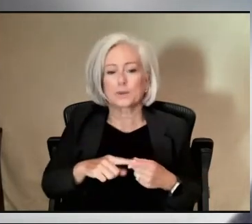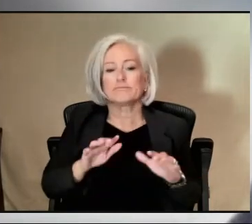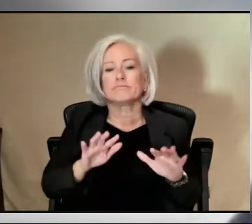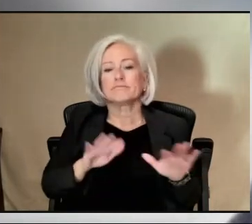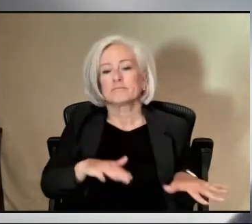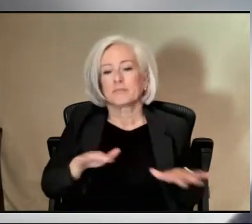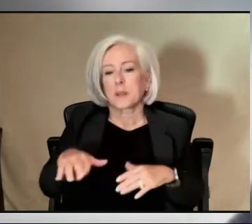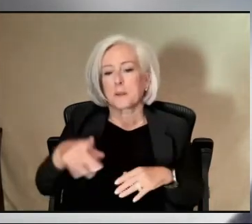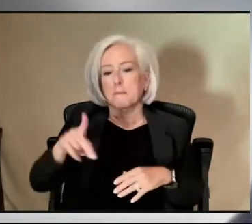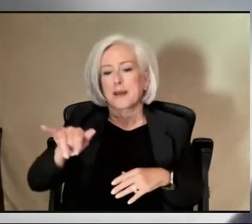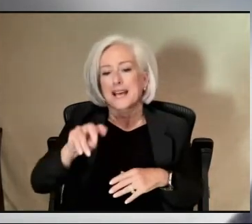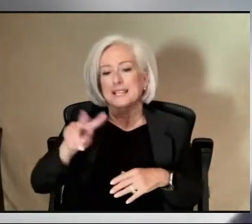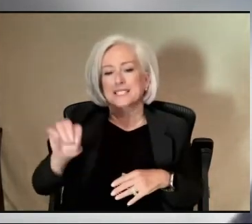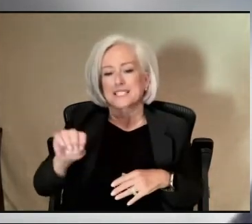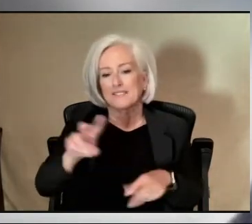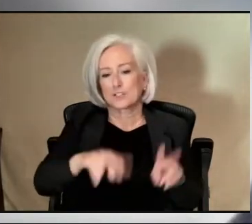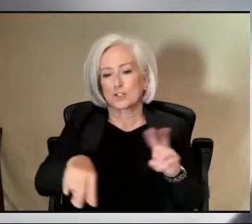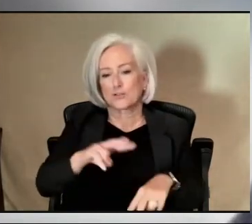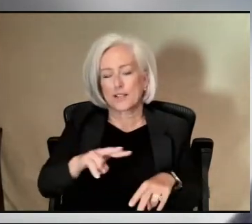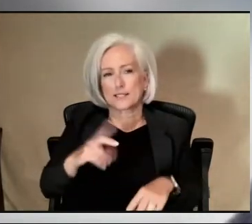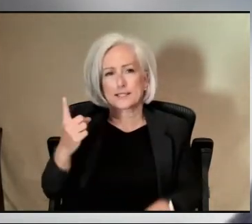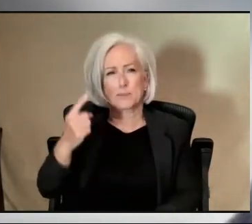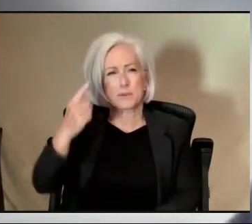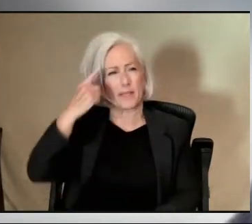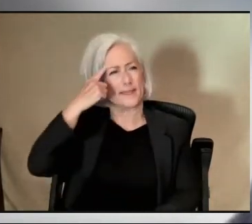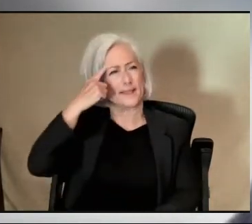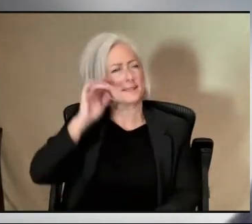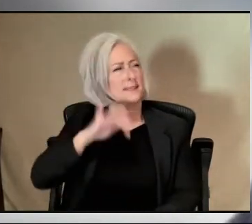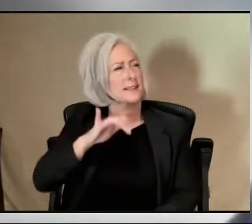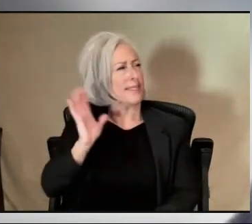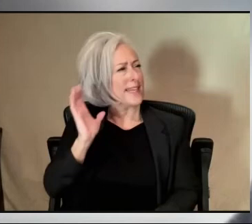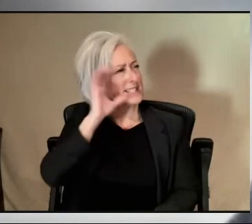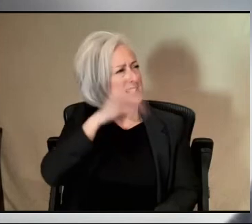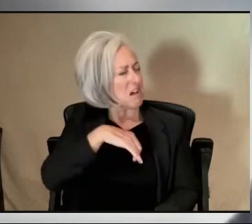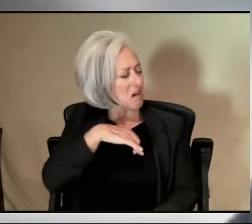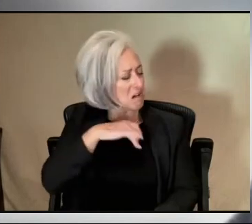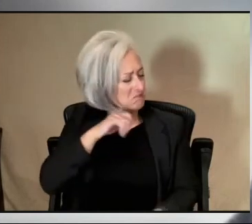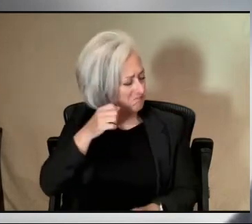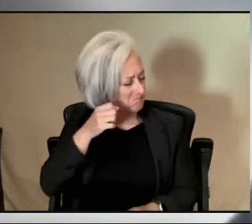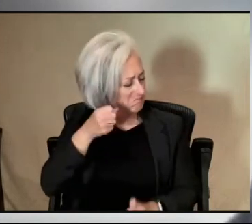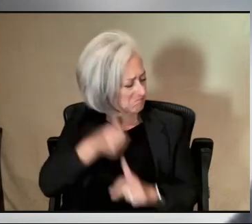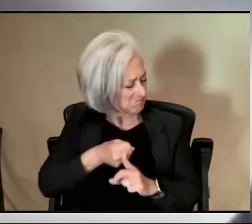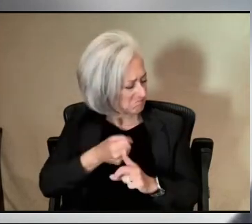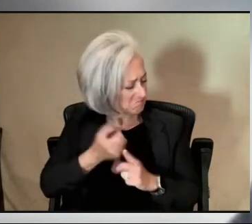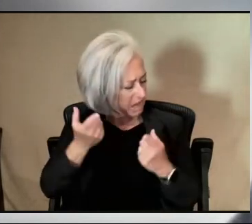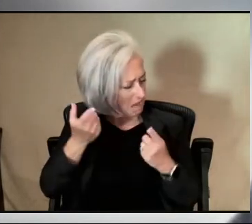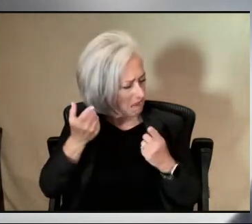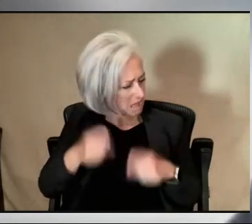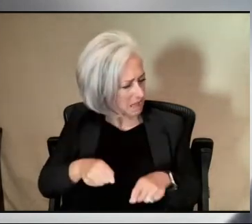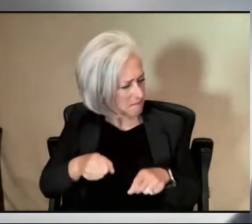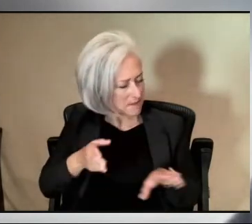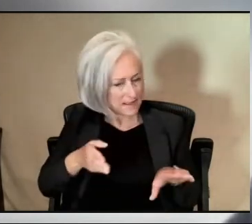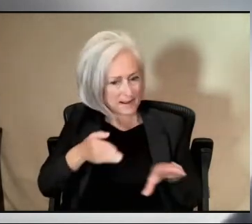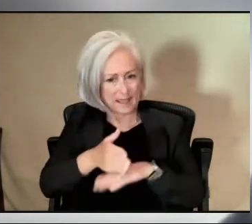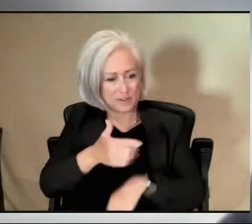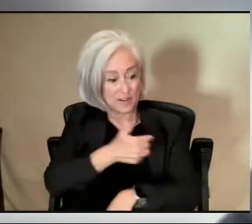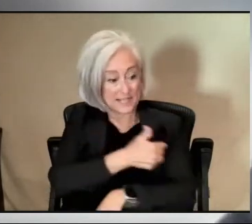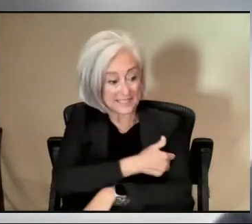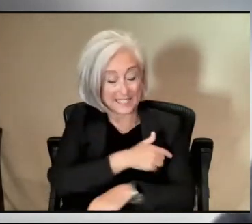has to realize, this is odd, this happened to me after getting my vaccine. They report it, and